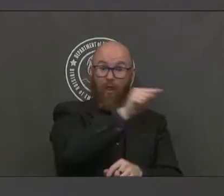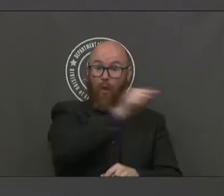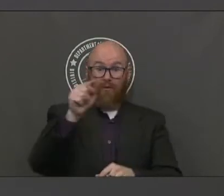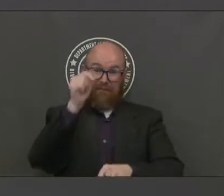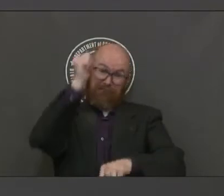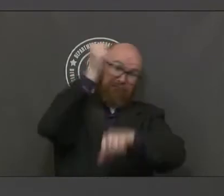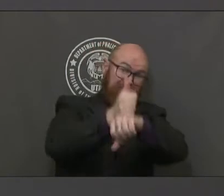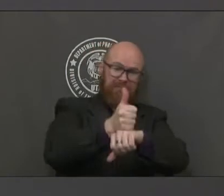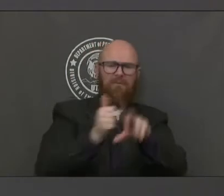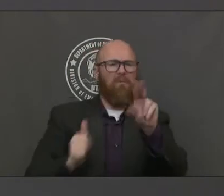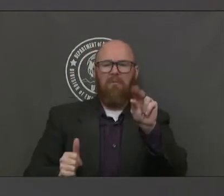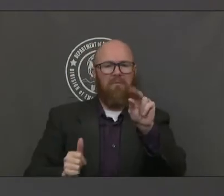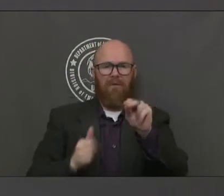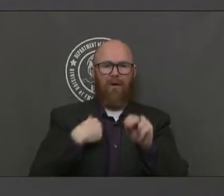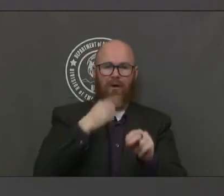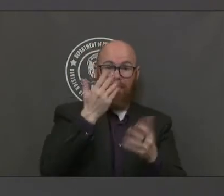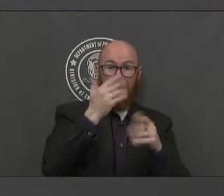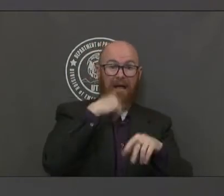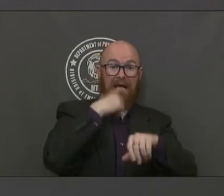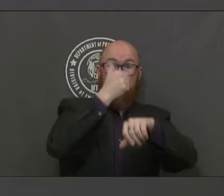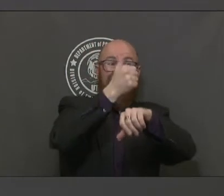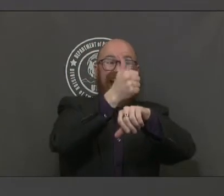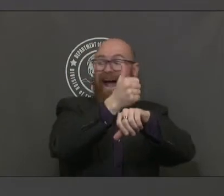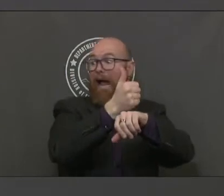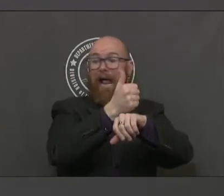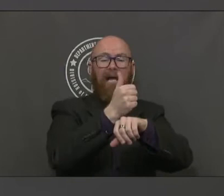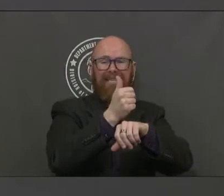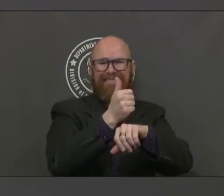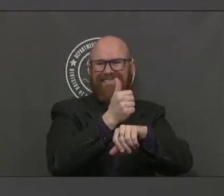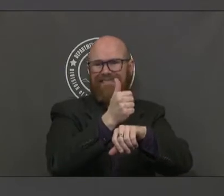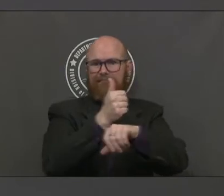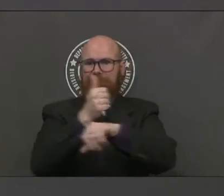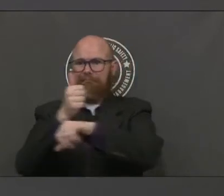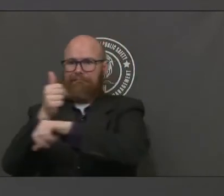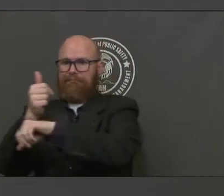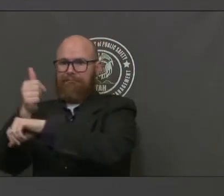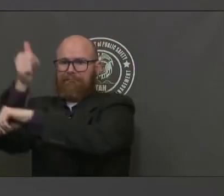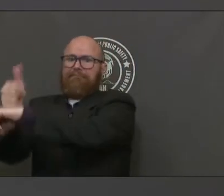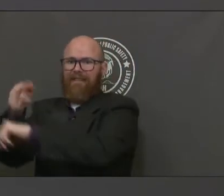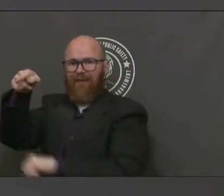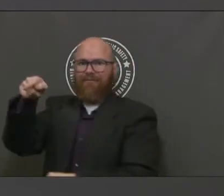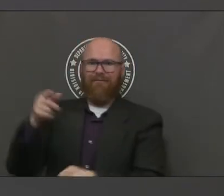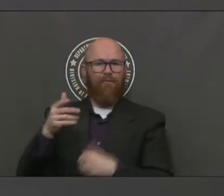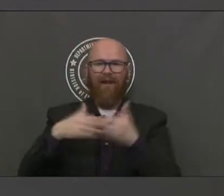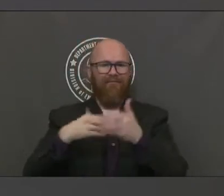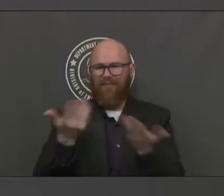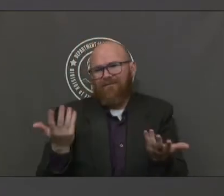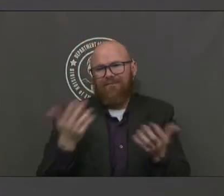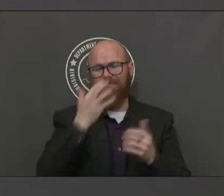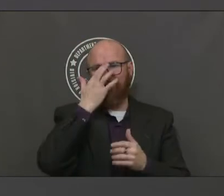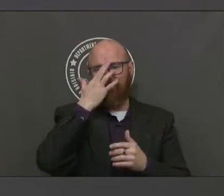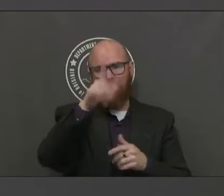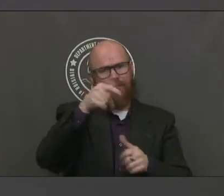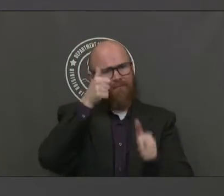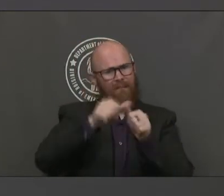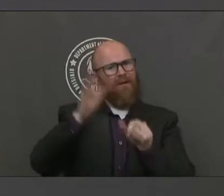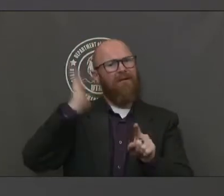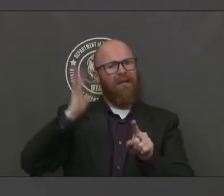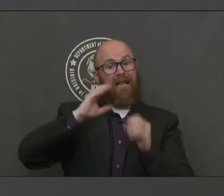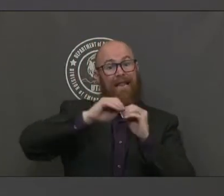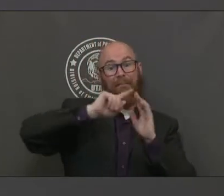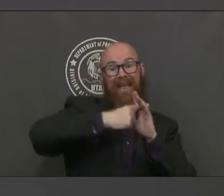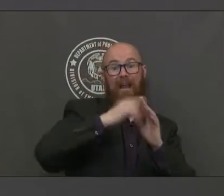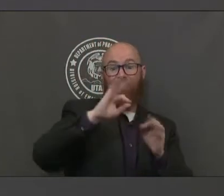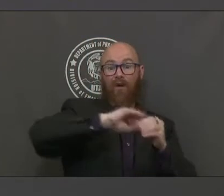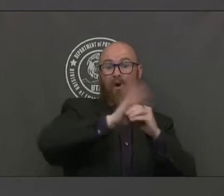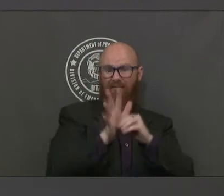comes to masks, we've learned a lot about masks. In the early days, the medical community said don't use masks. Masks